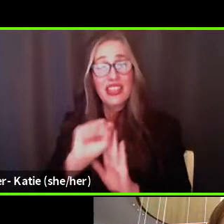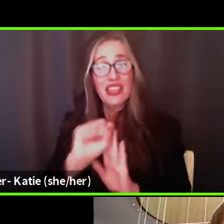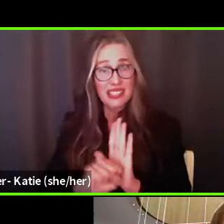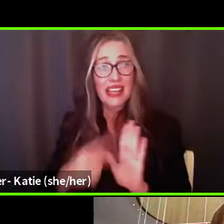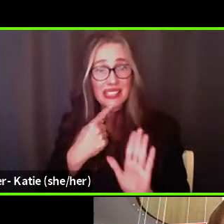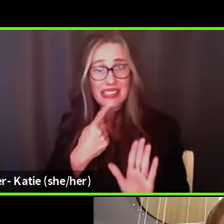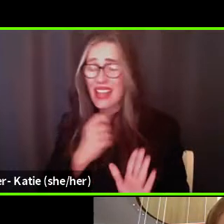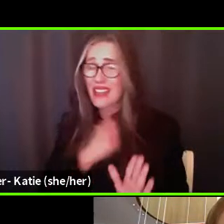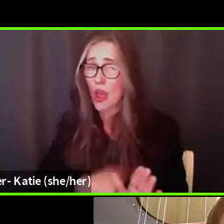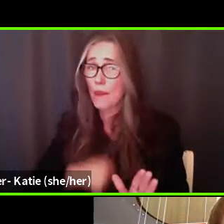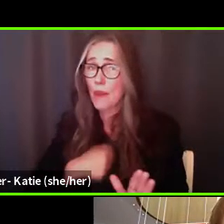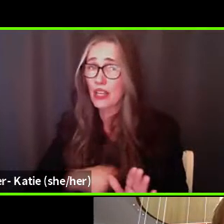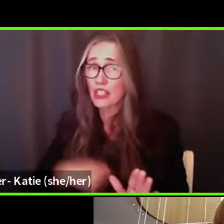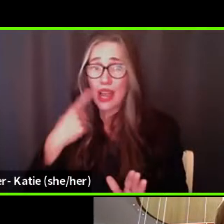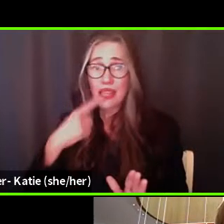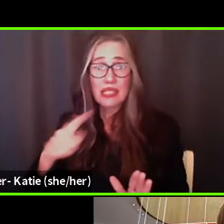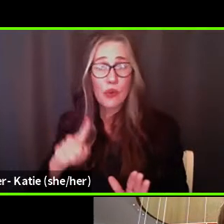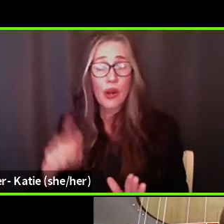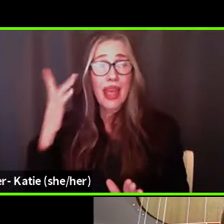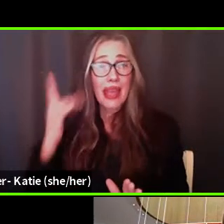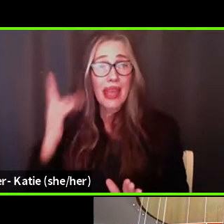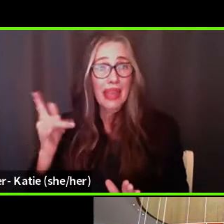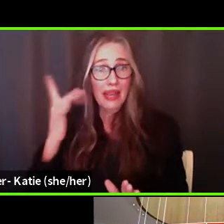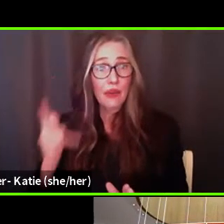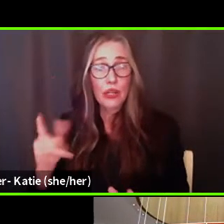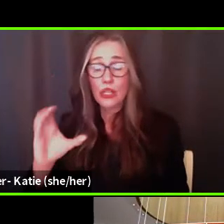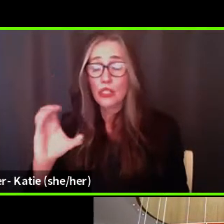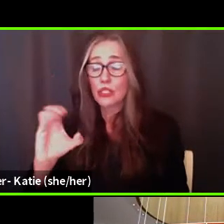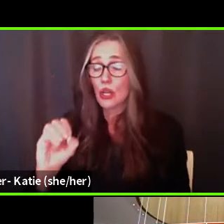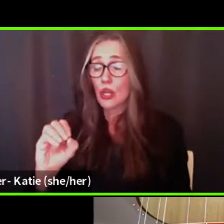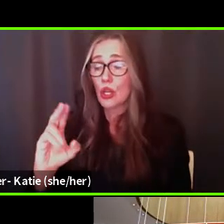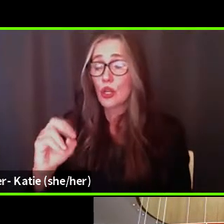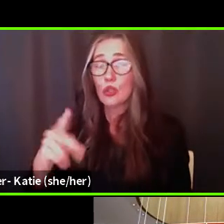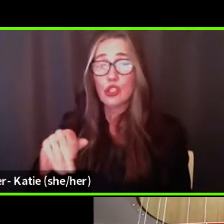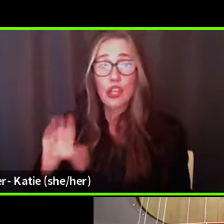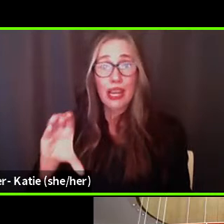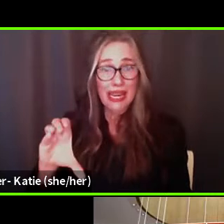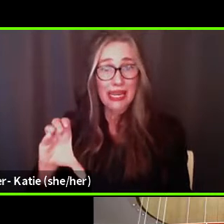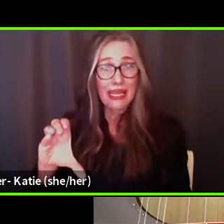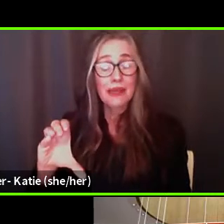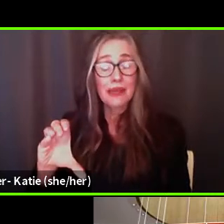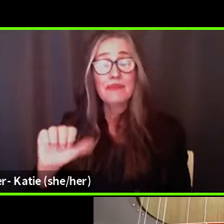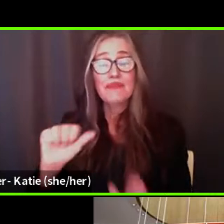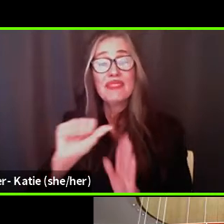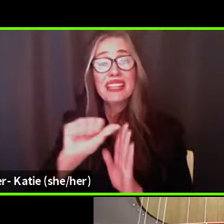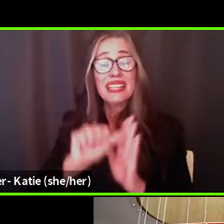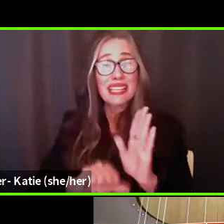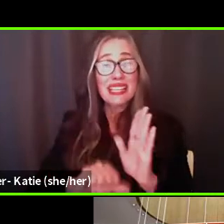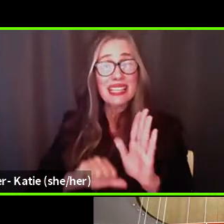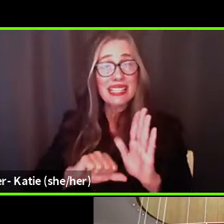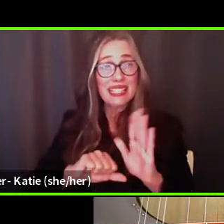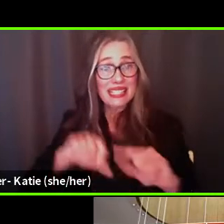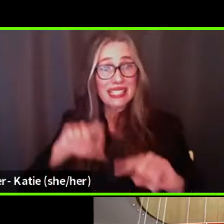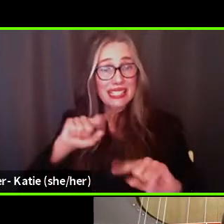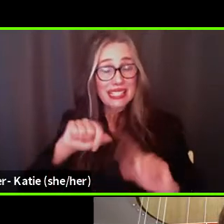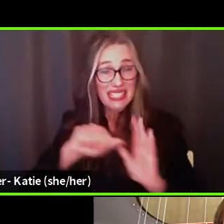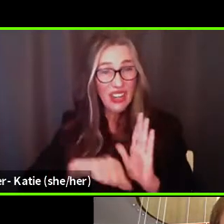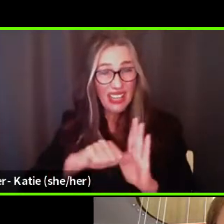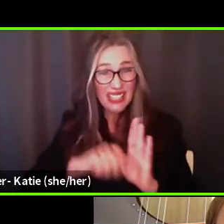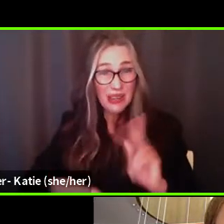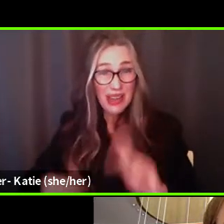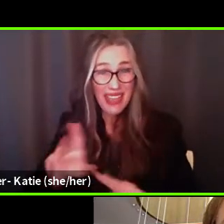sterilization program which as many of you know forcibly sterilized over 20 000 people in state